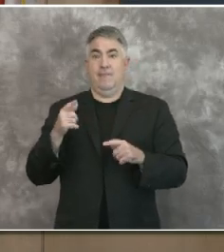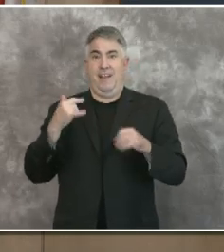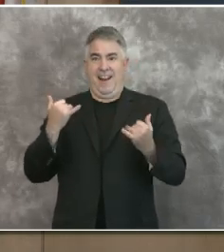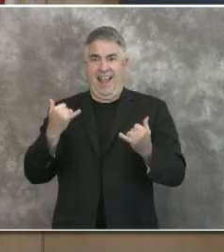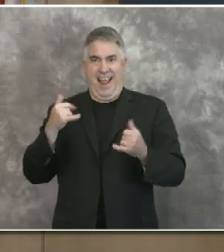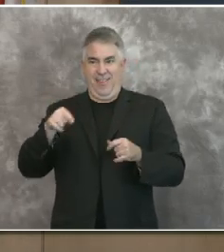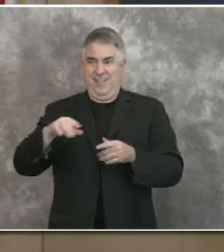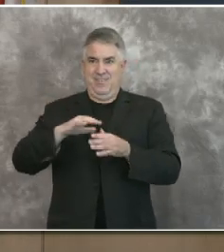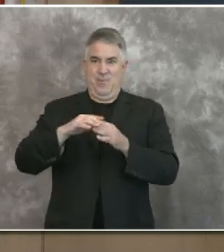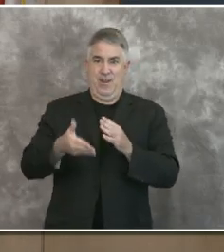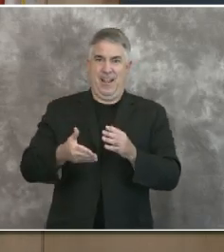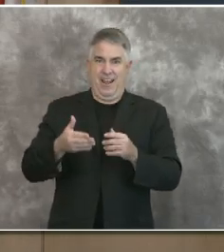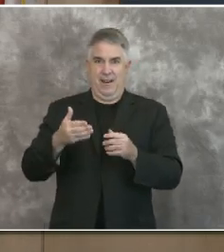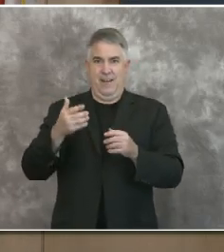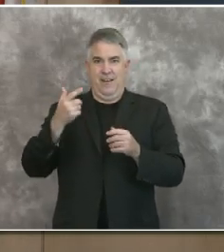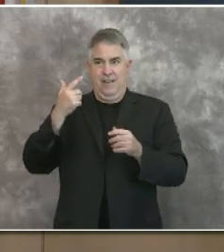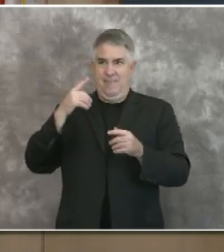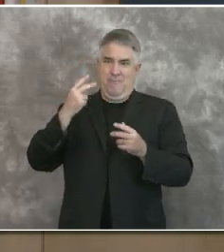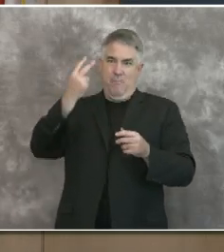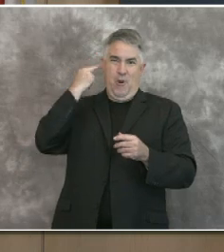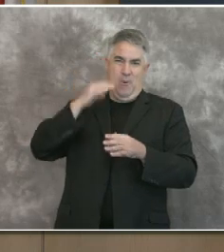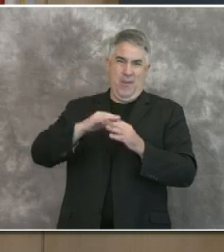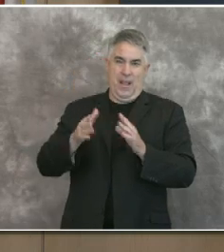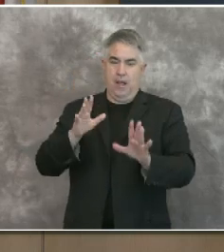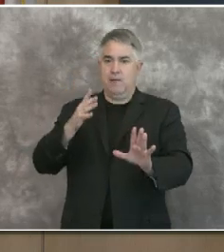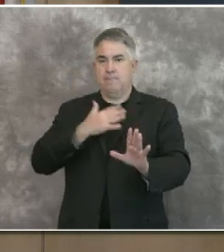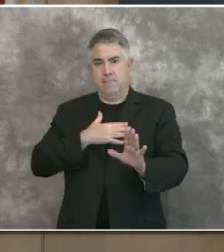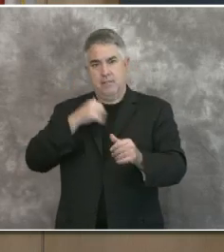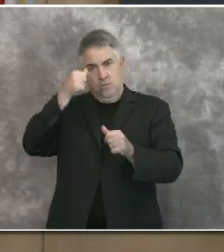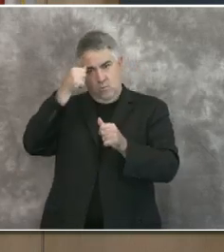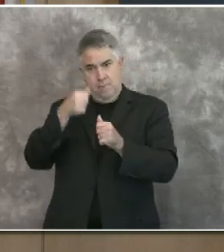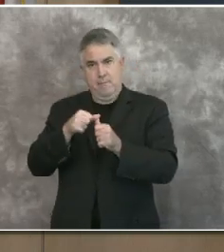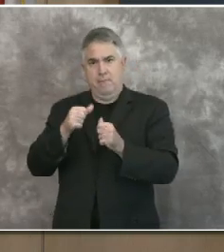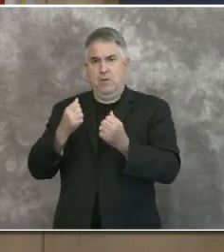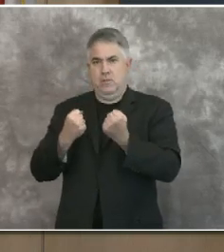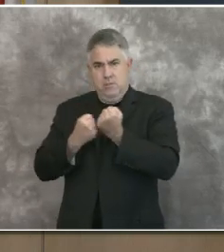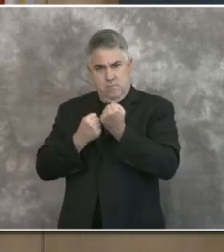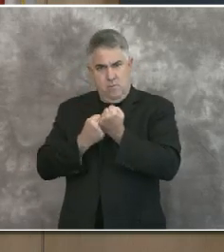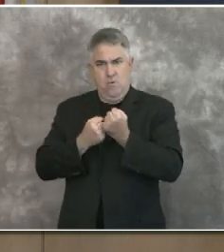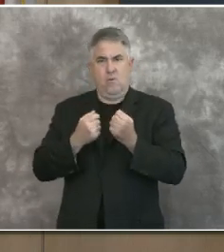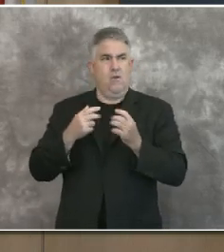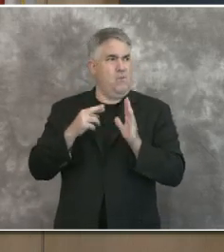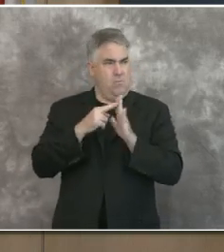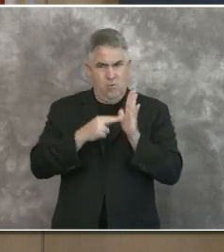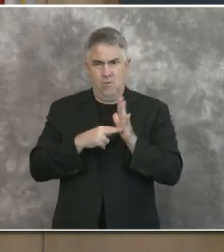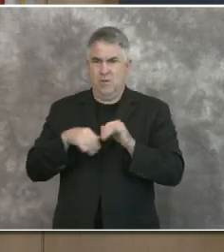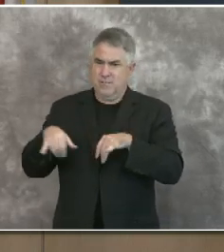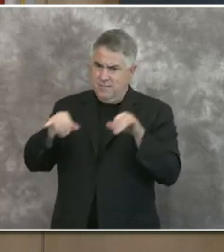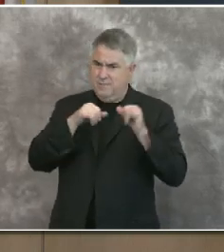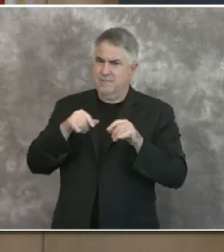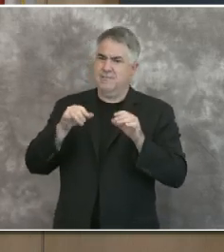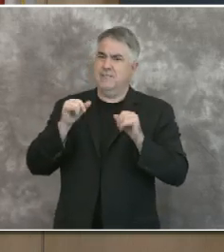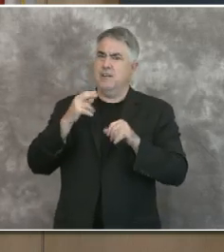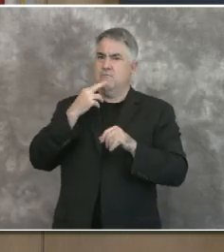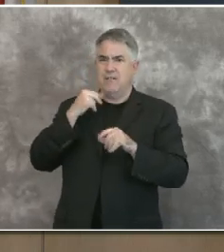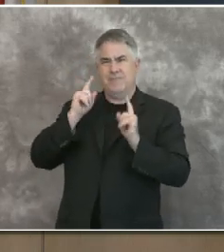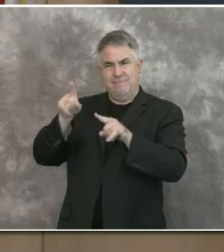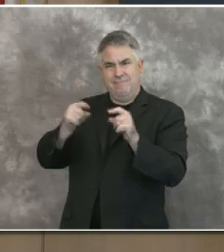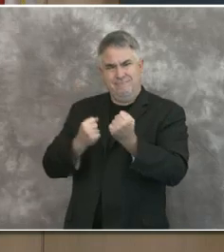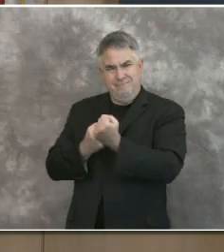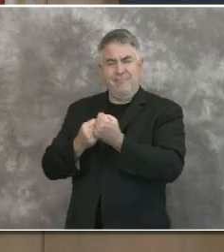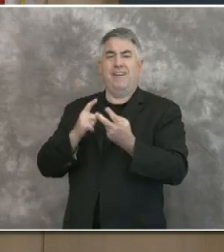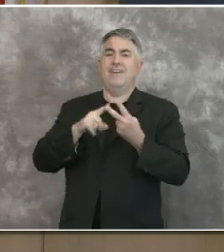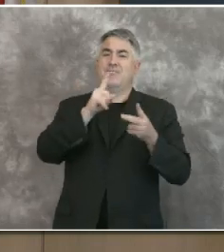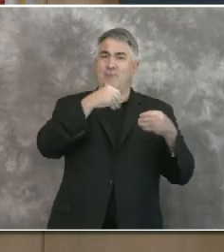please keep that in mind. We want you to support our local businesses and certainly our restaurants and shops, but check